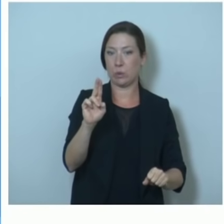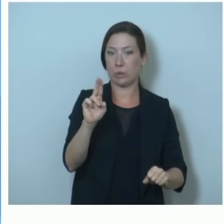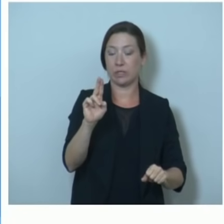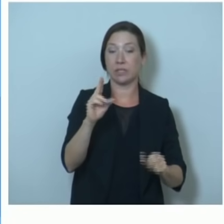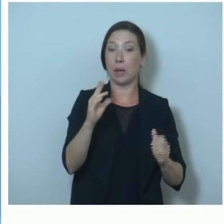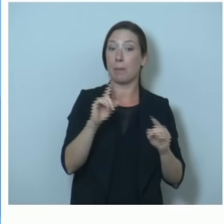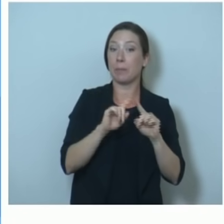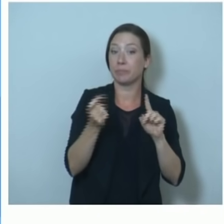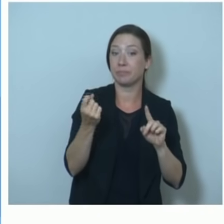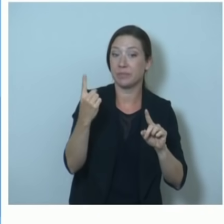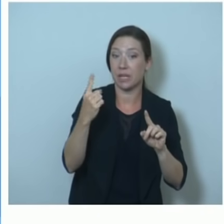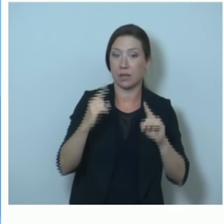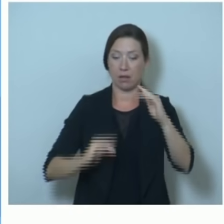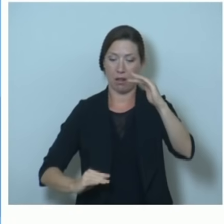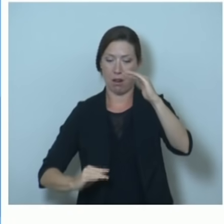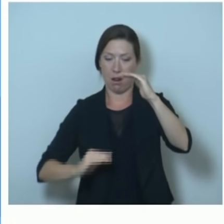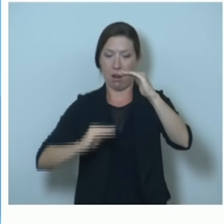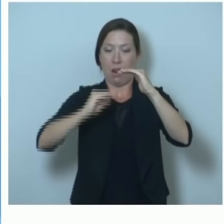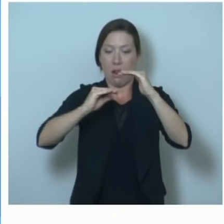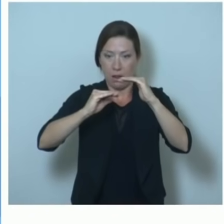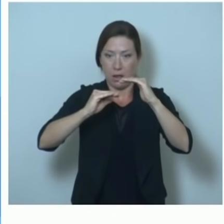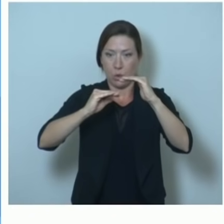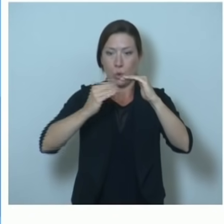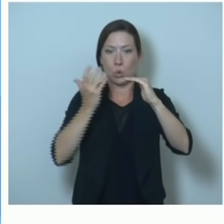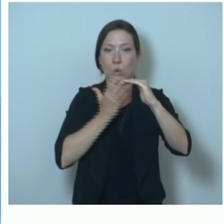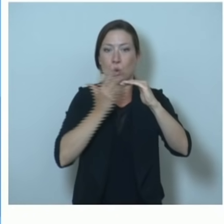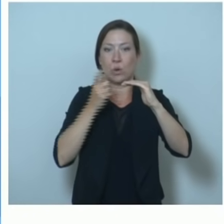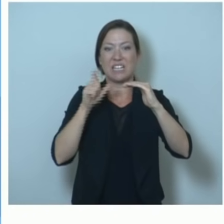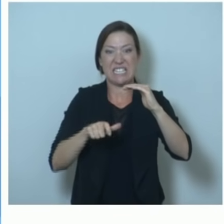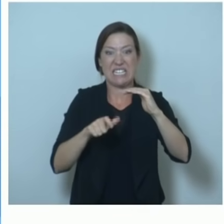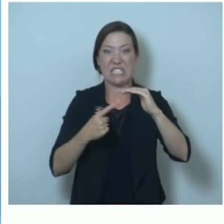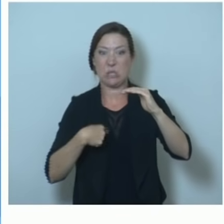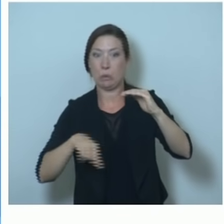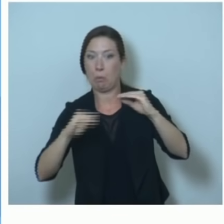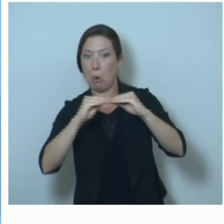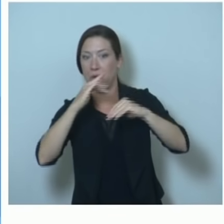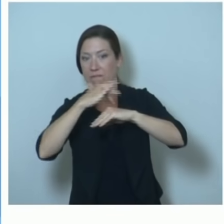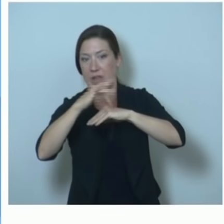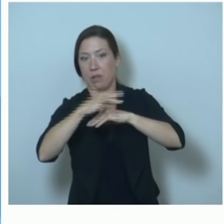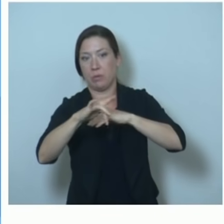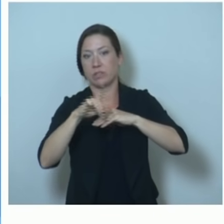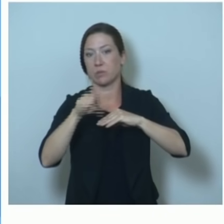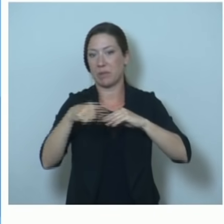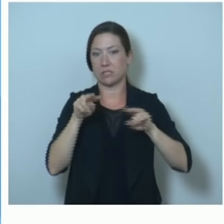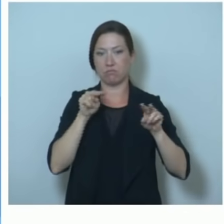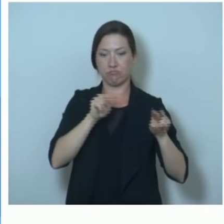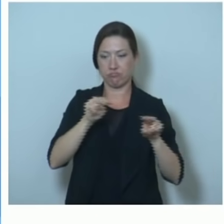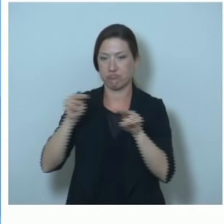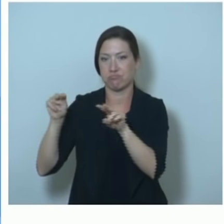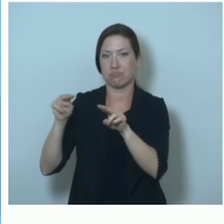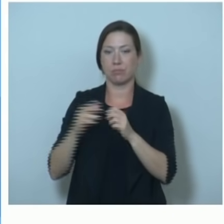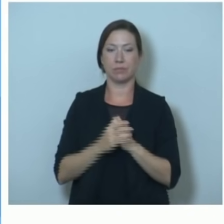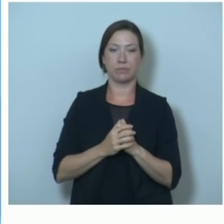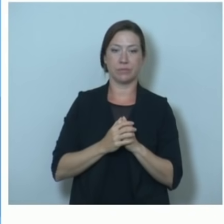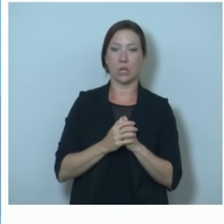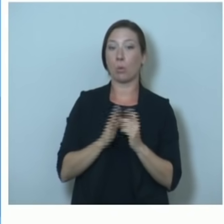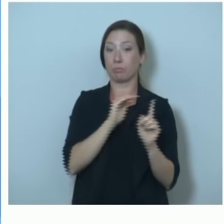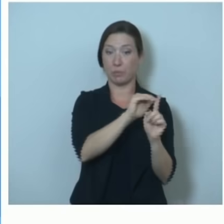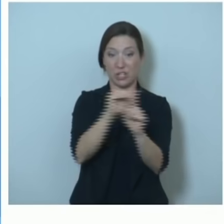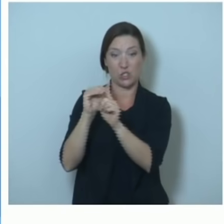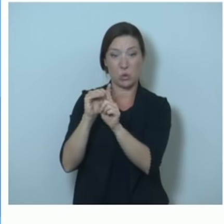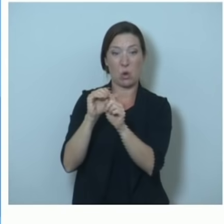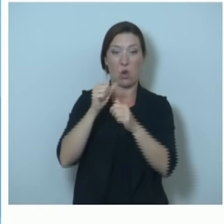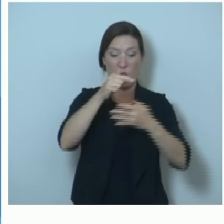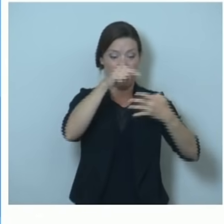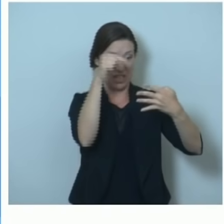to save room and we wouldn't open further. So those are the 4 criteria. And just again, to remind everyone, every one of these is driven by social distancing,